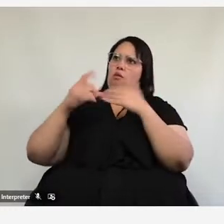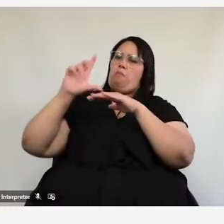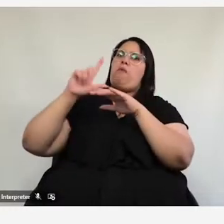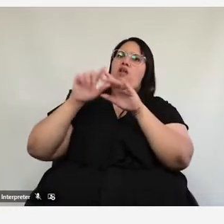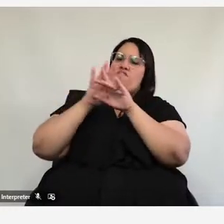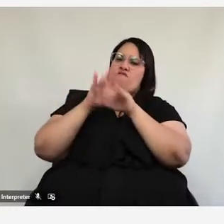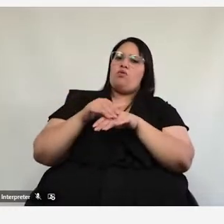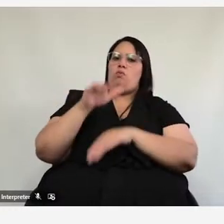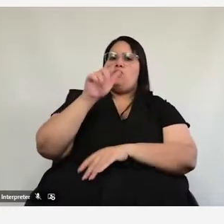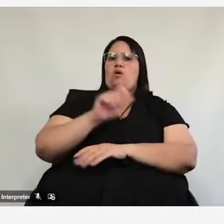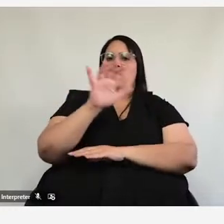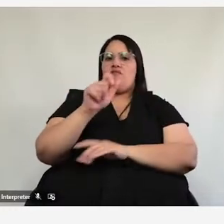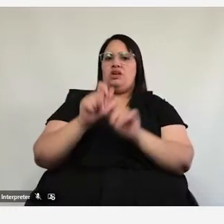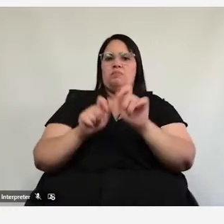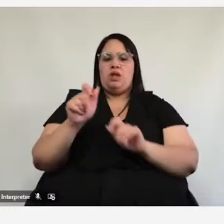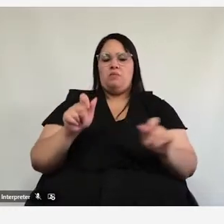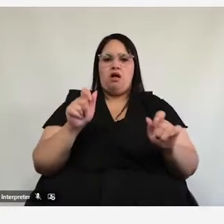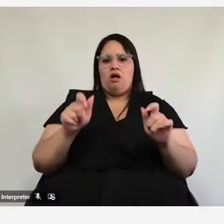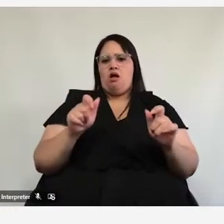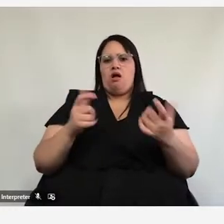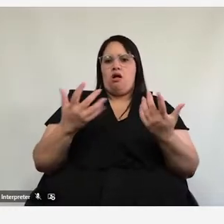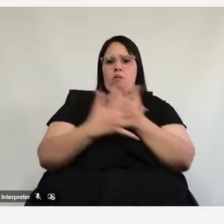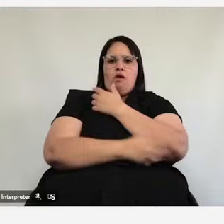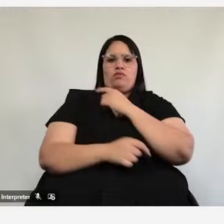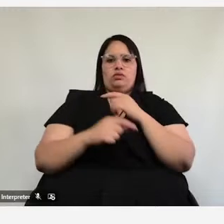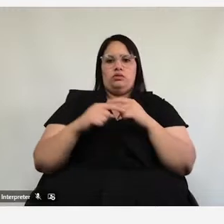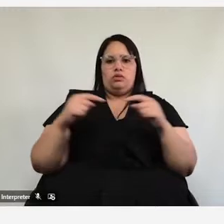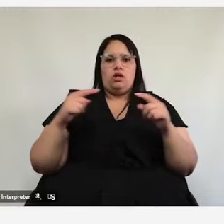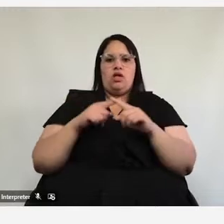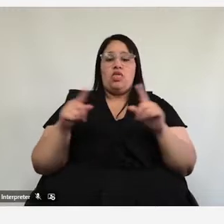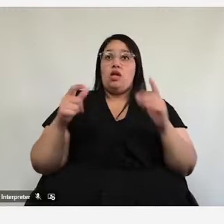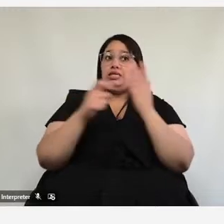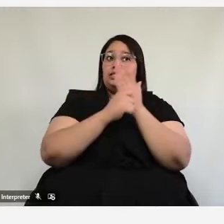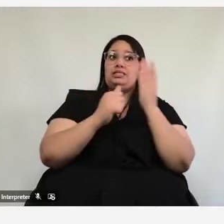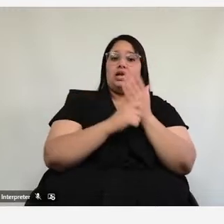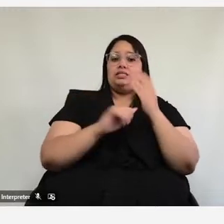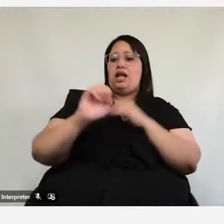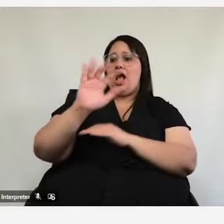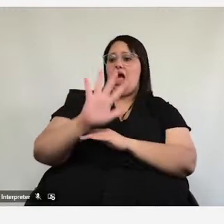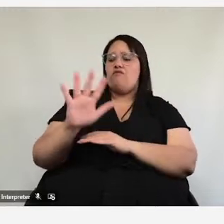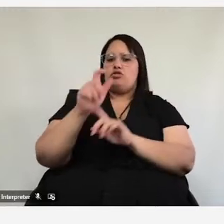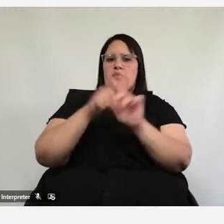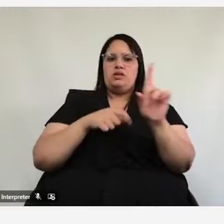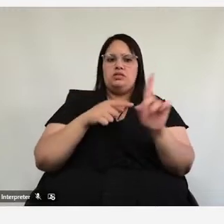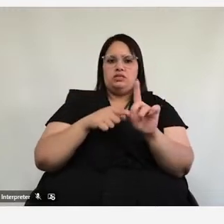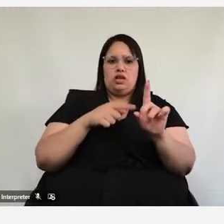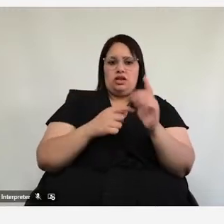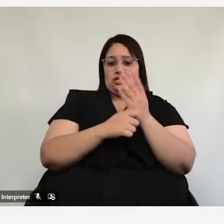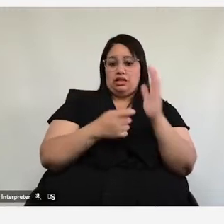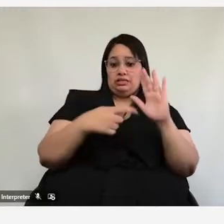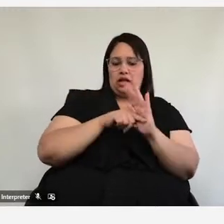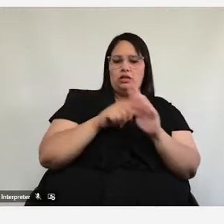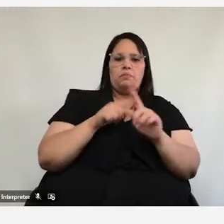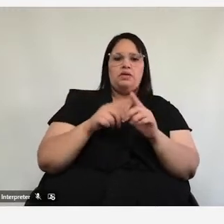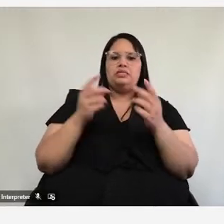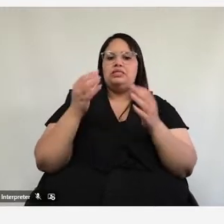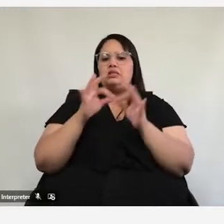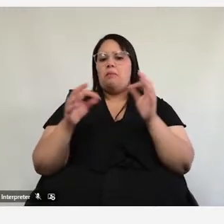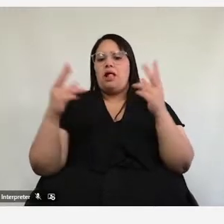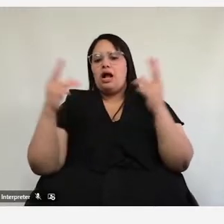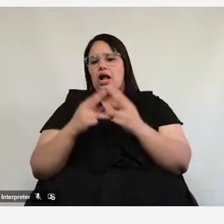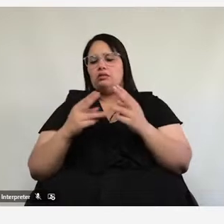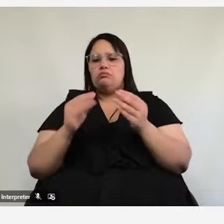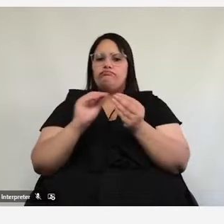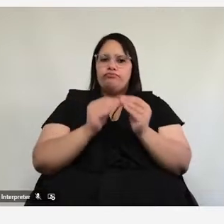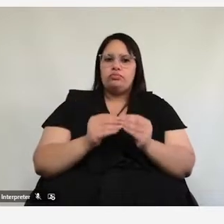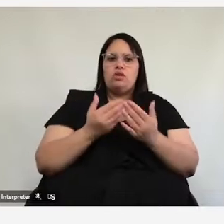South Africans into poverty. They would rather tax the average person to death than make simple cuts and concessions in the best interest